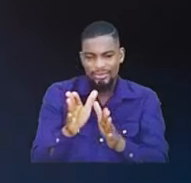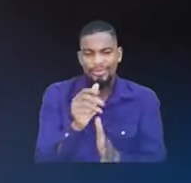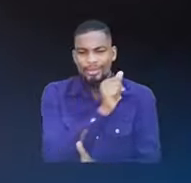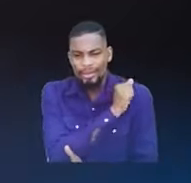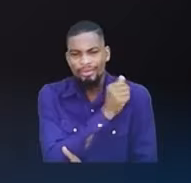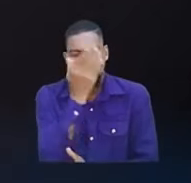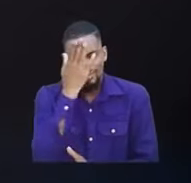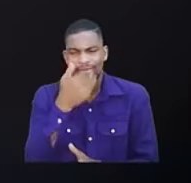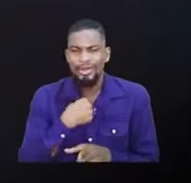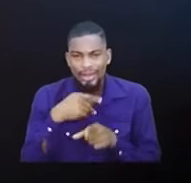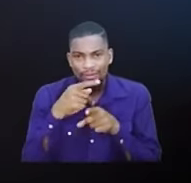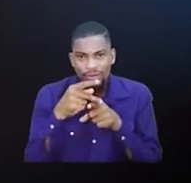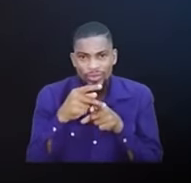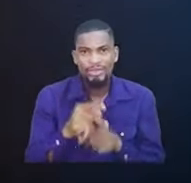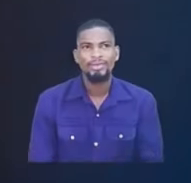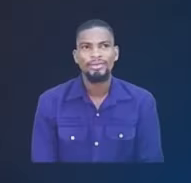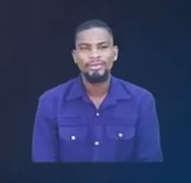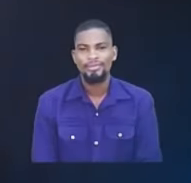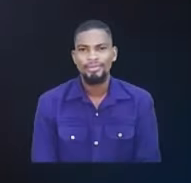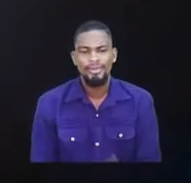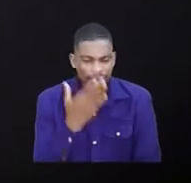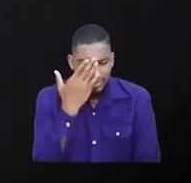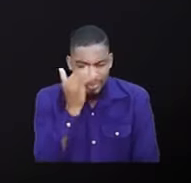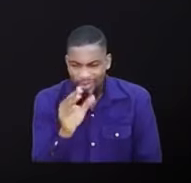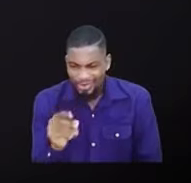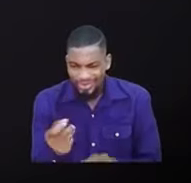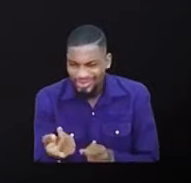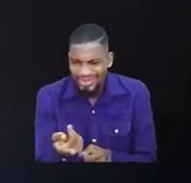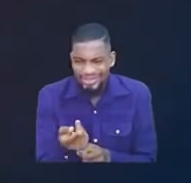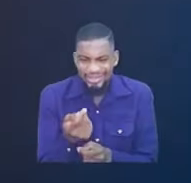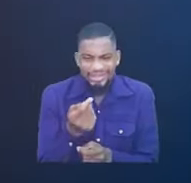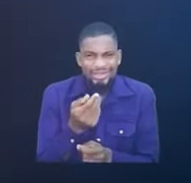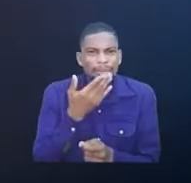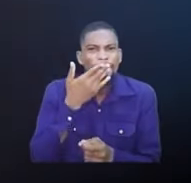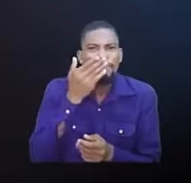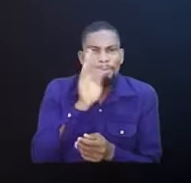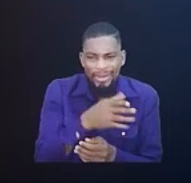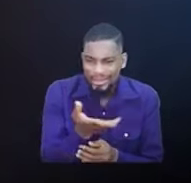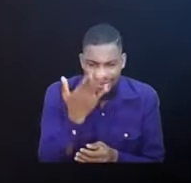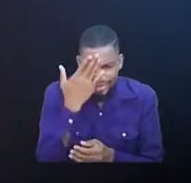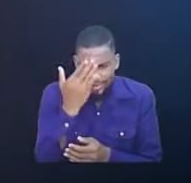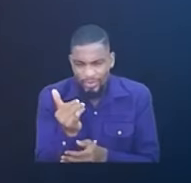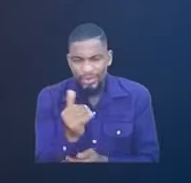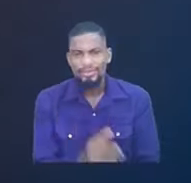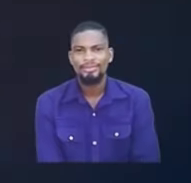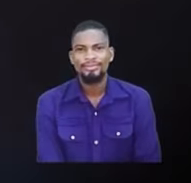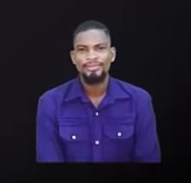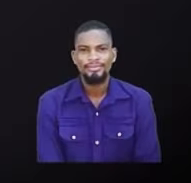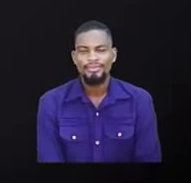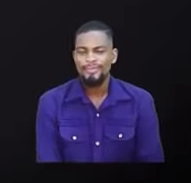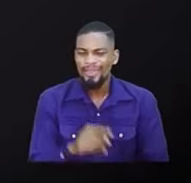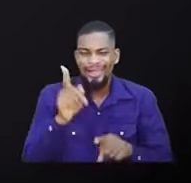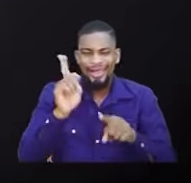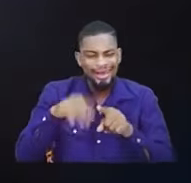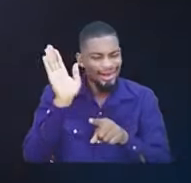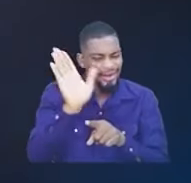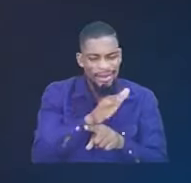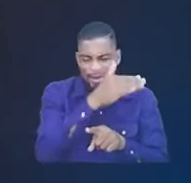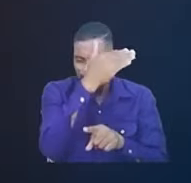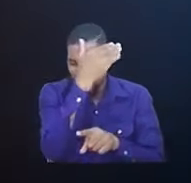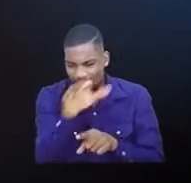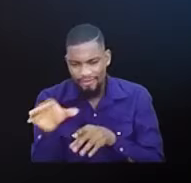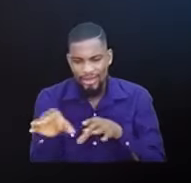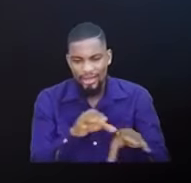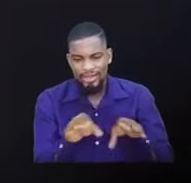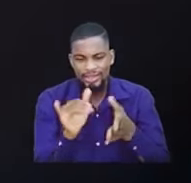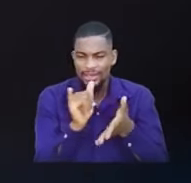training. Otherwise, how would he know that such a thing cannot be done? Why was it impossible for him? Why? Because the father